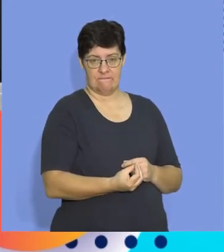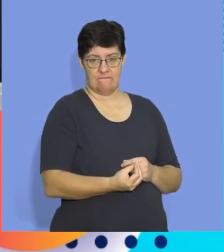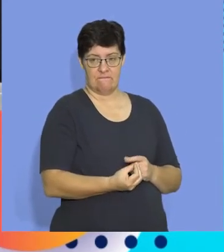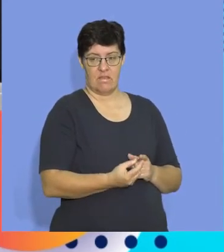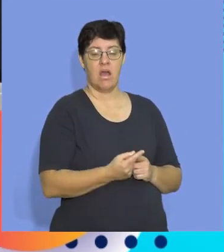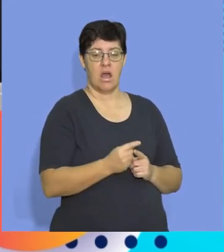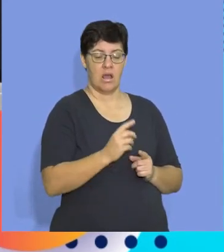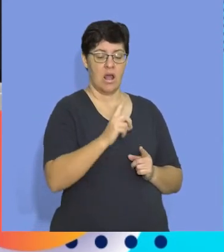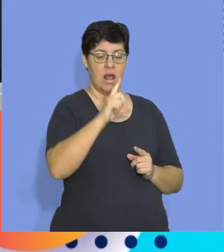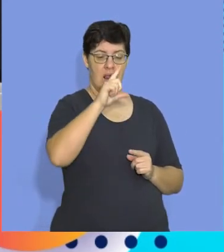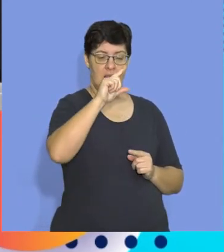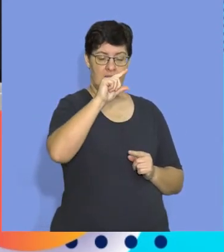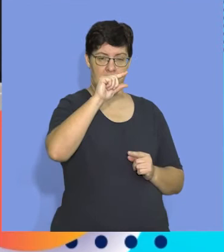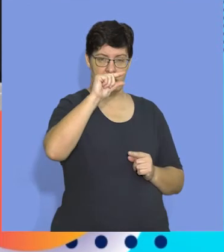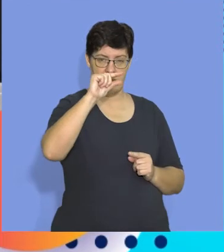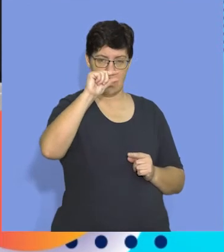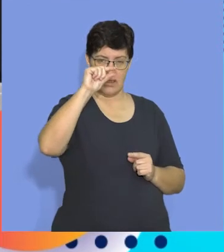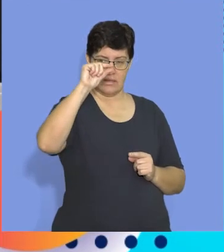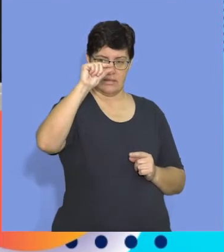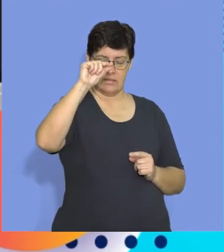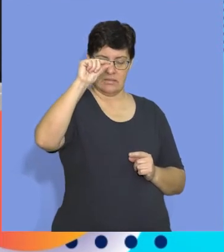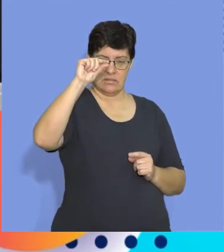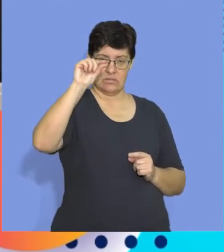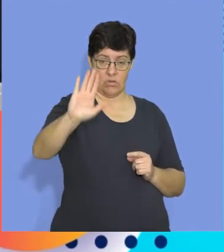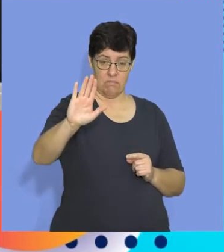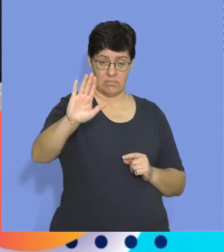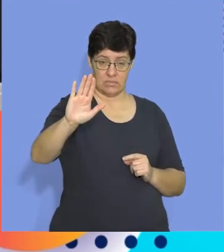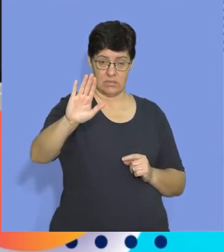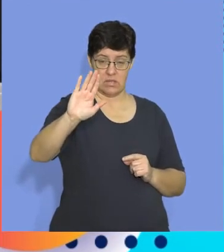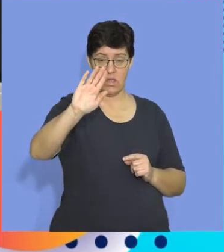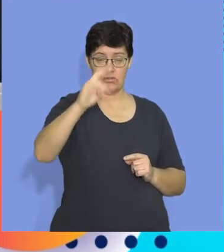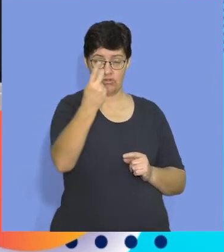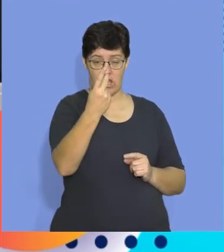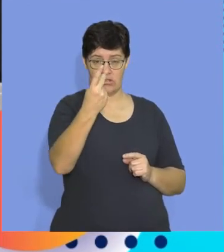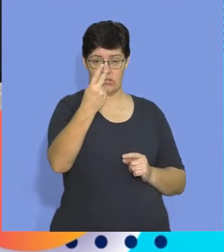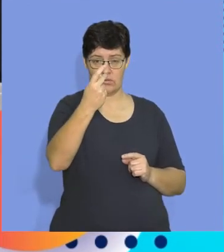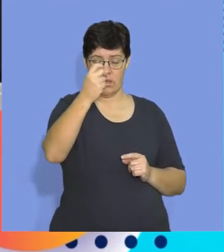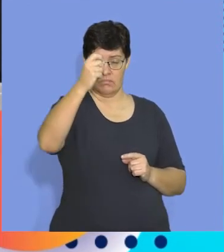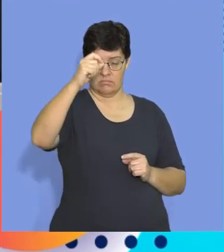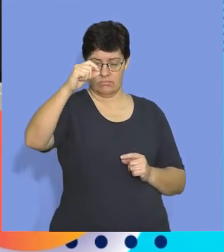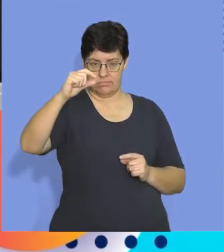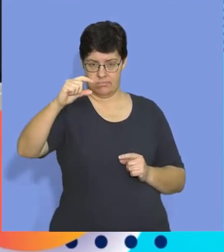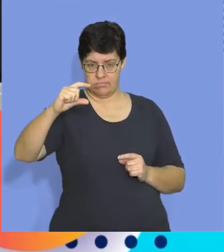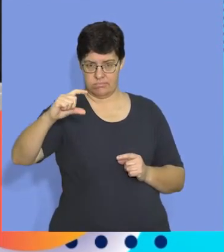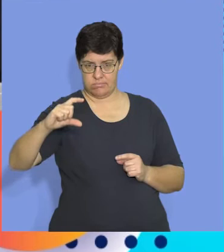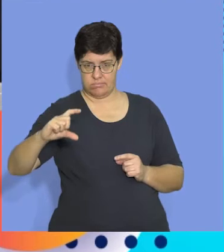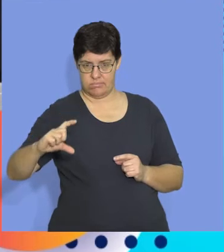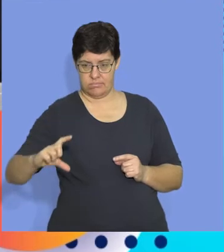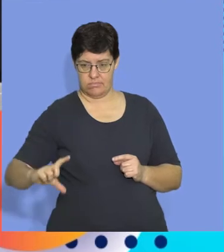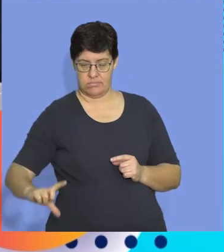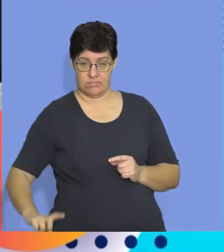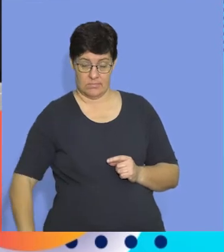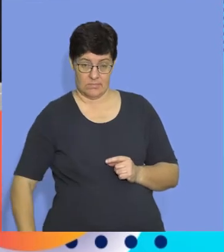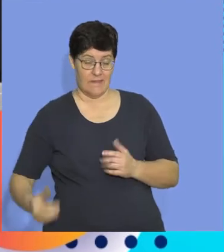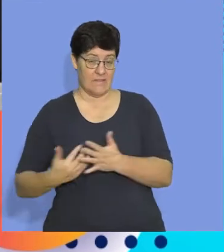got smaller and smaller and smaller, stopped, changed direction, and came back down and got faster and faster and